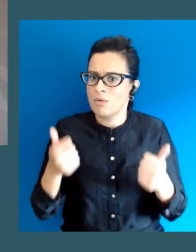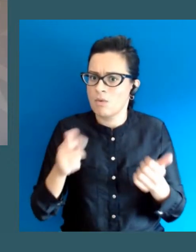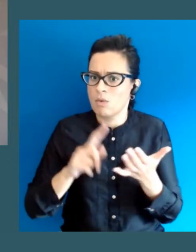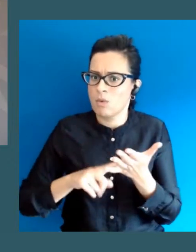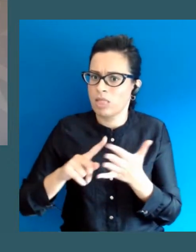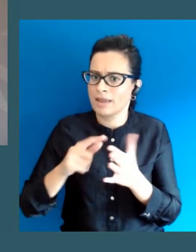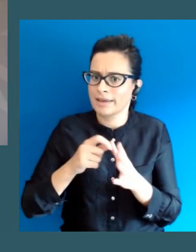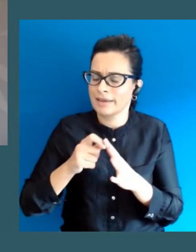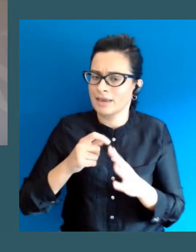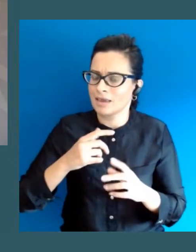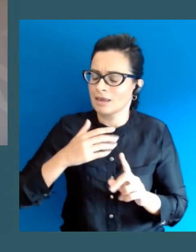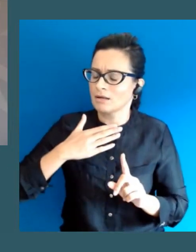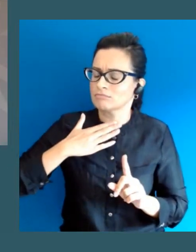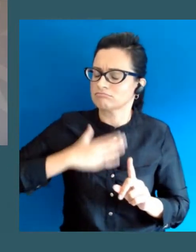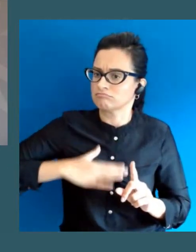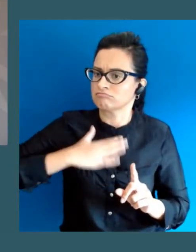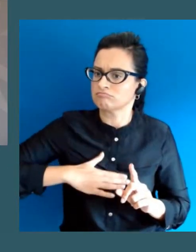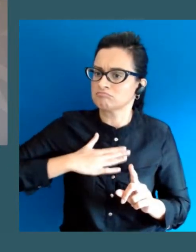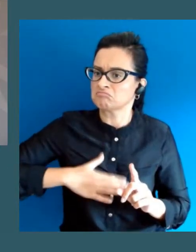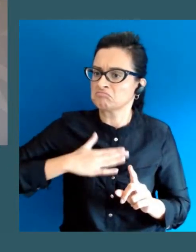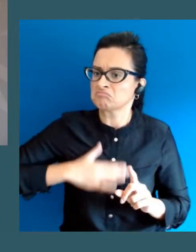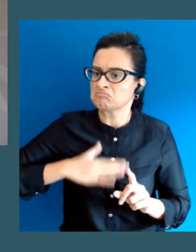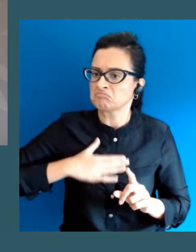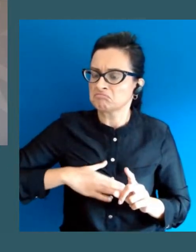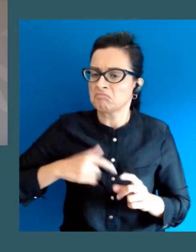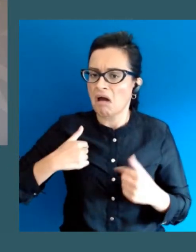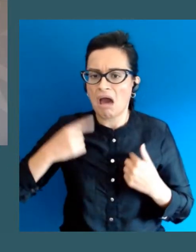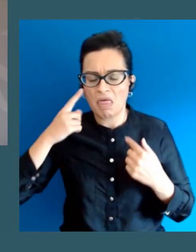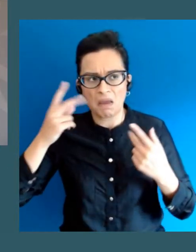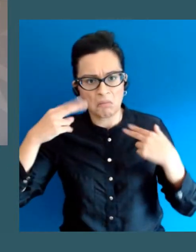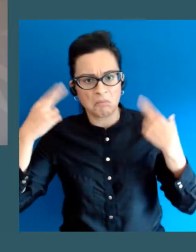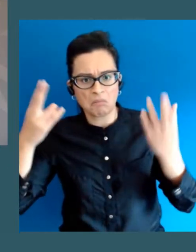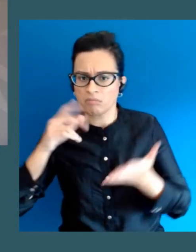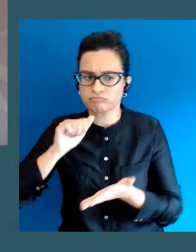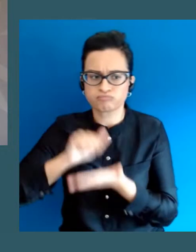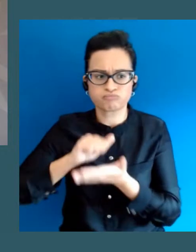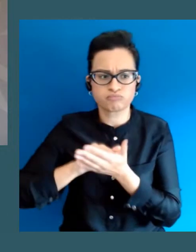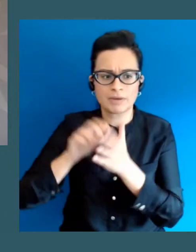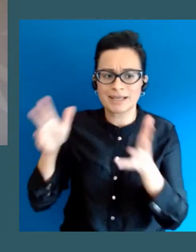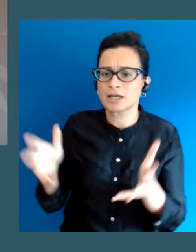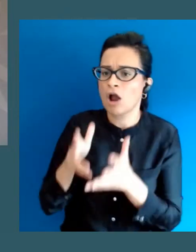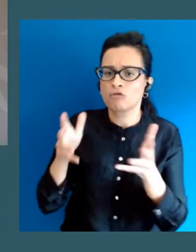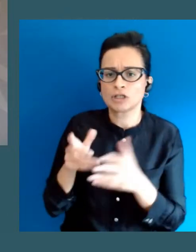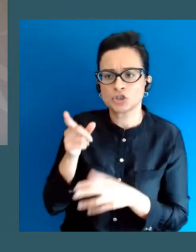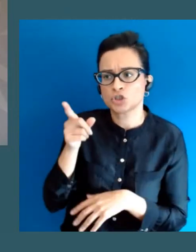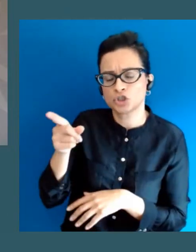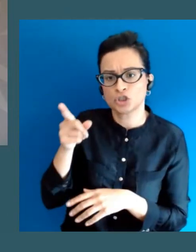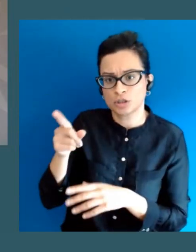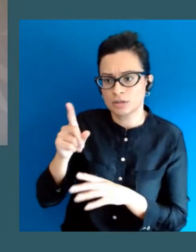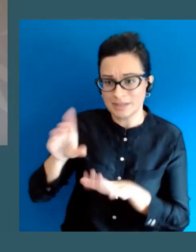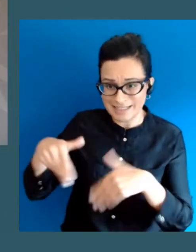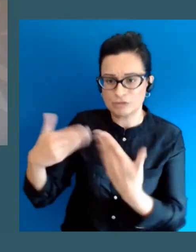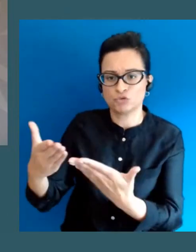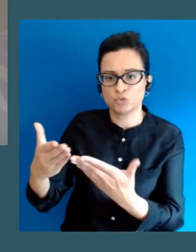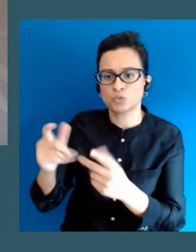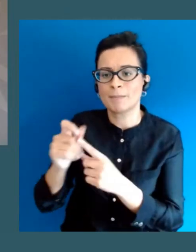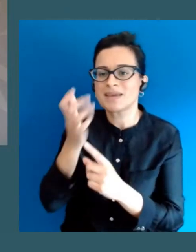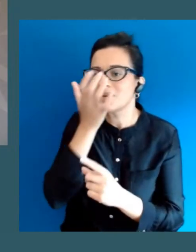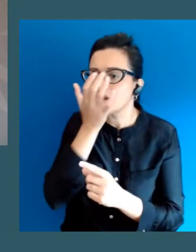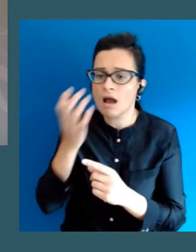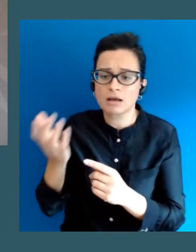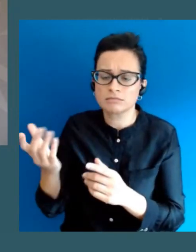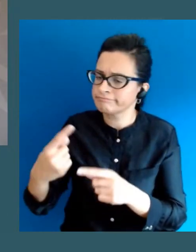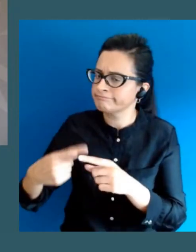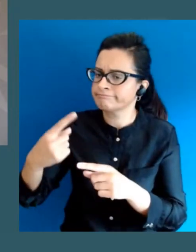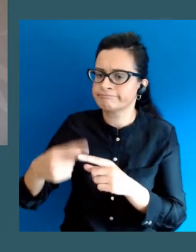I am quite forthright in encouraging individuals to introduce peanut to their diet. I've got to say